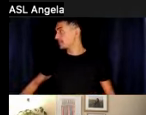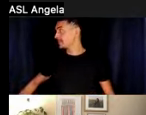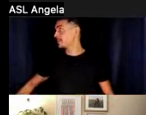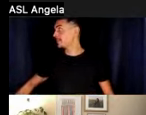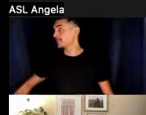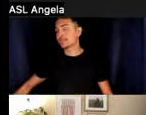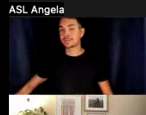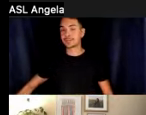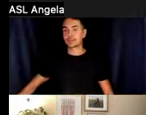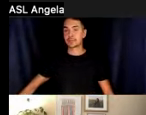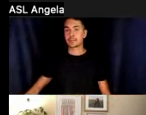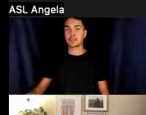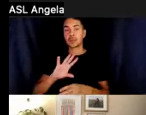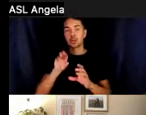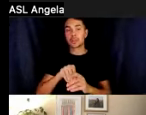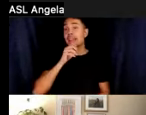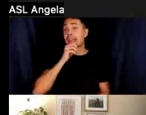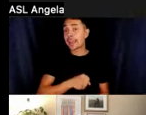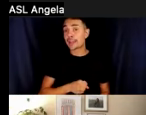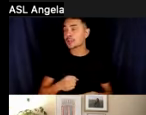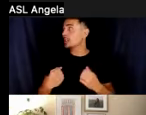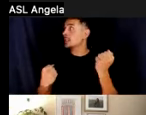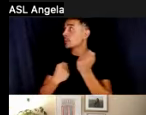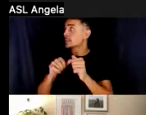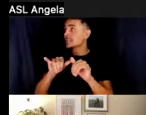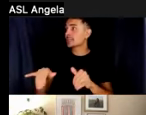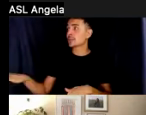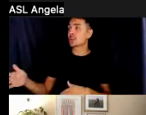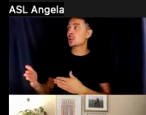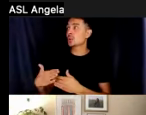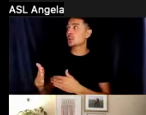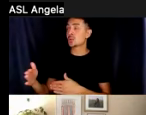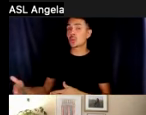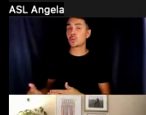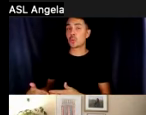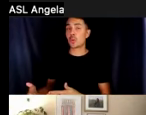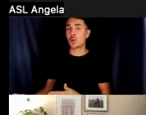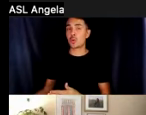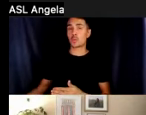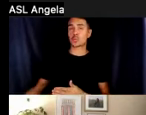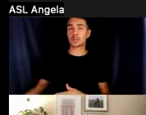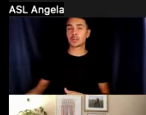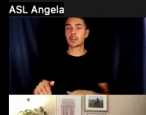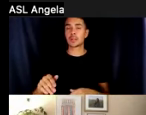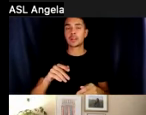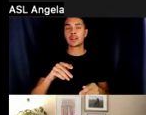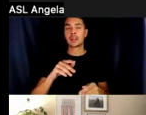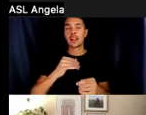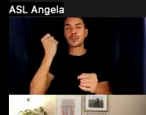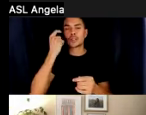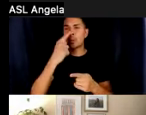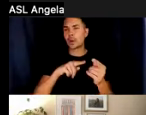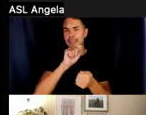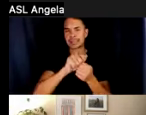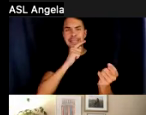including, age, your support system, capacity to understand what happened,